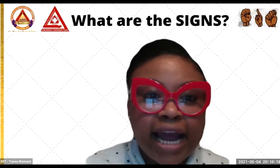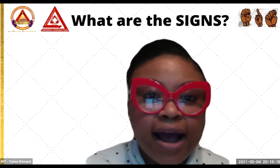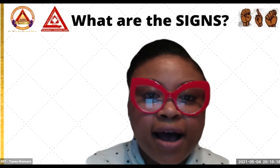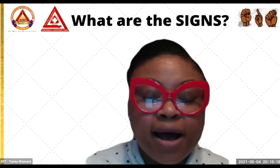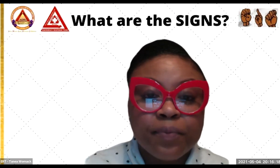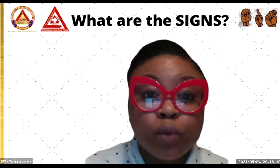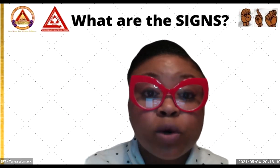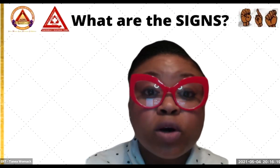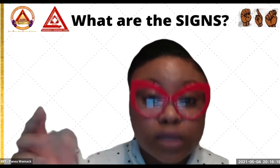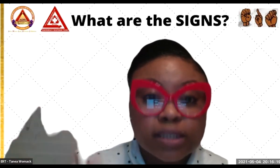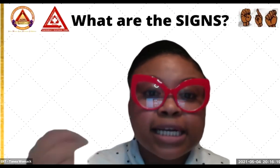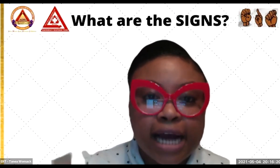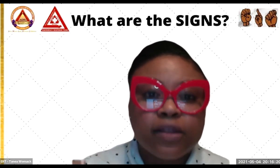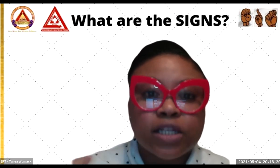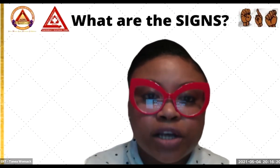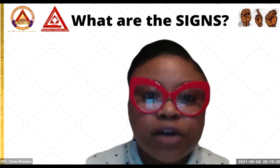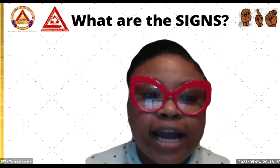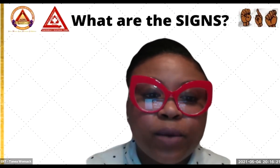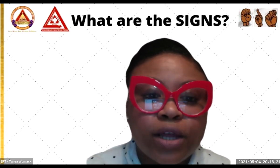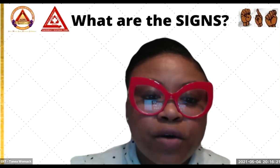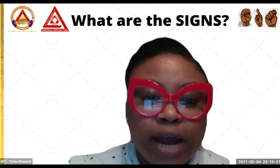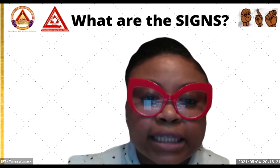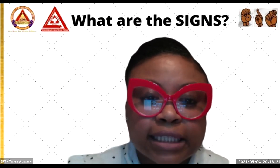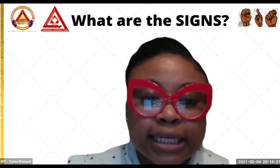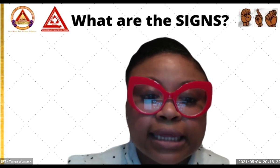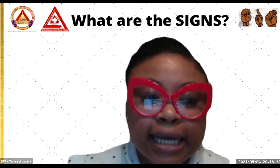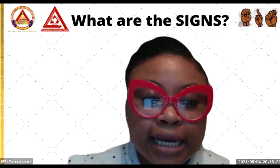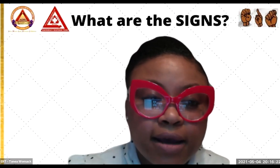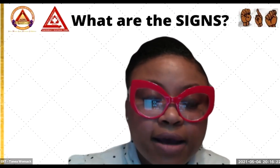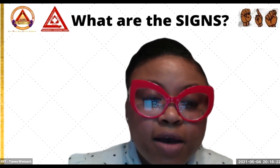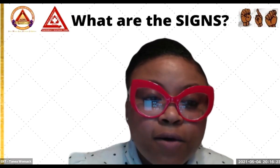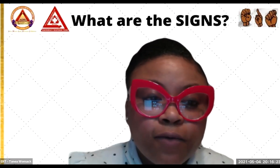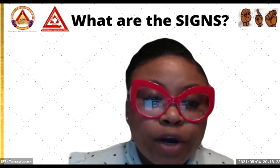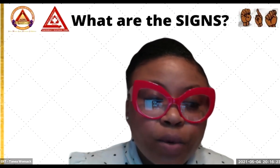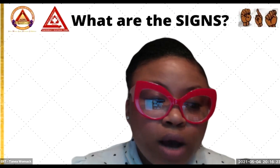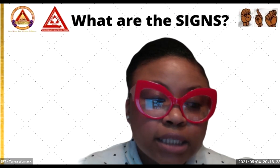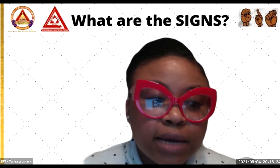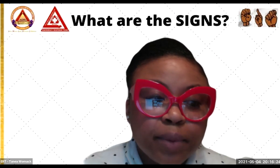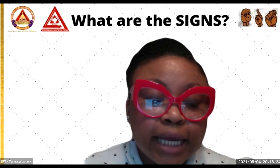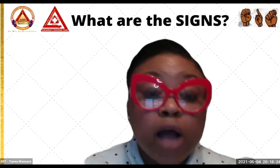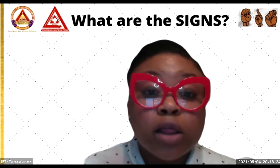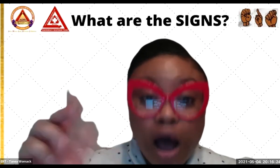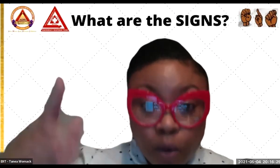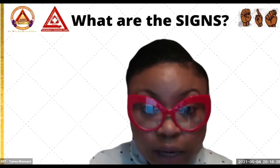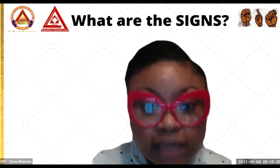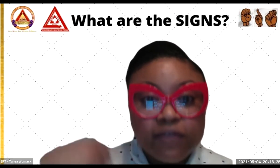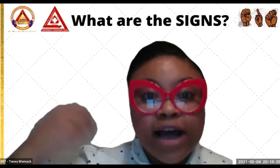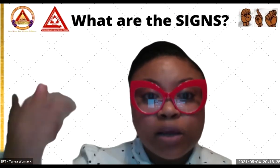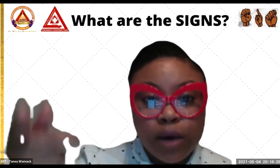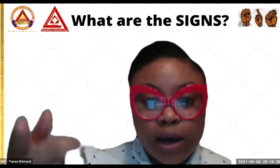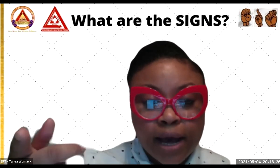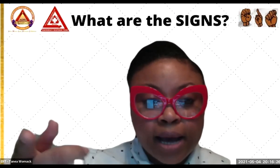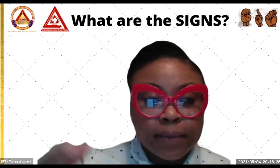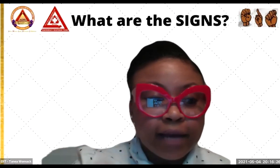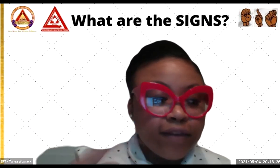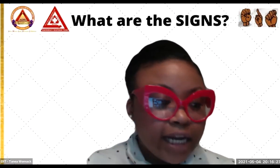survey. We'll send out the survey with the corrected link for you all to complete, along with the